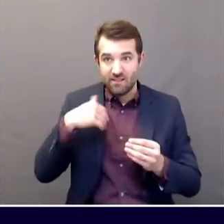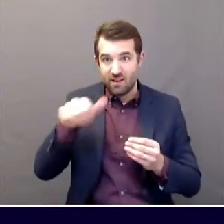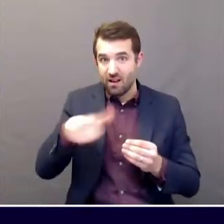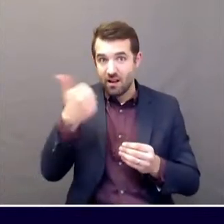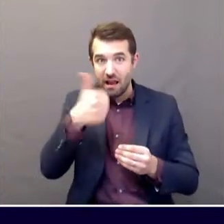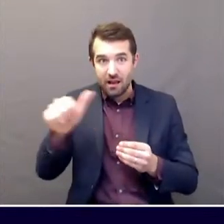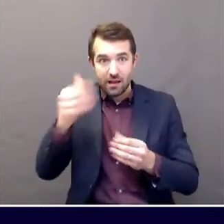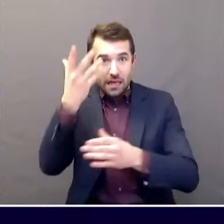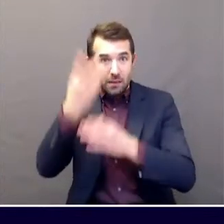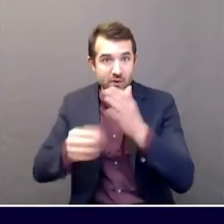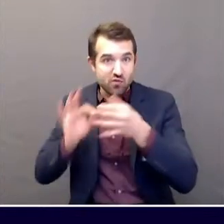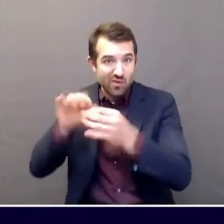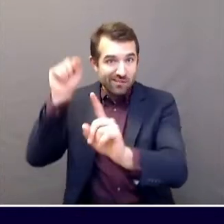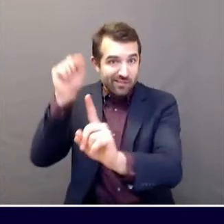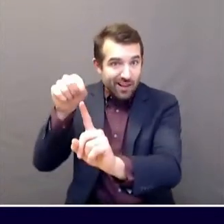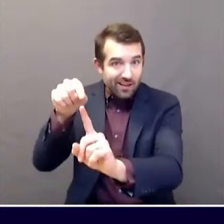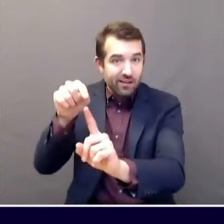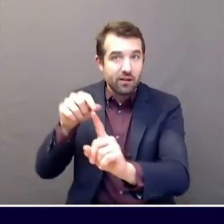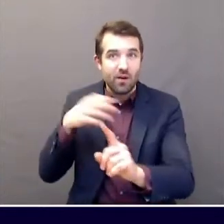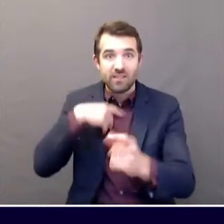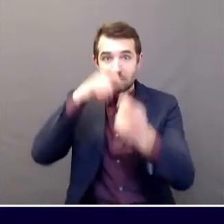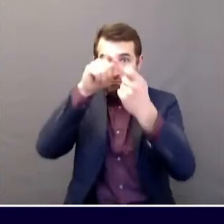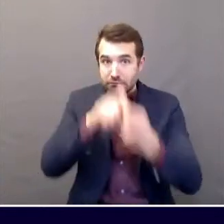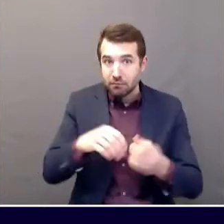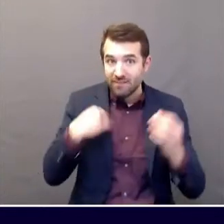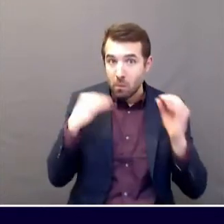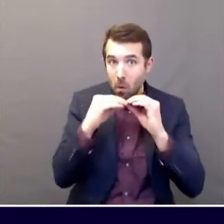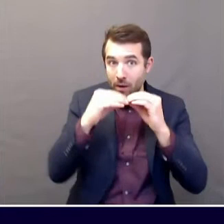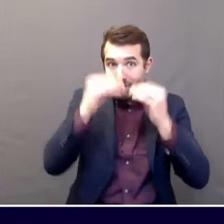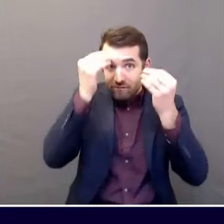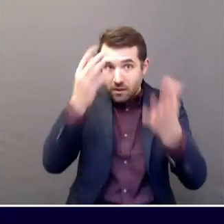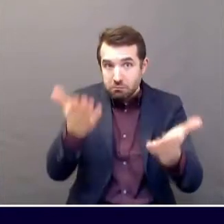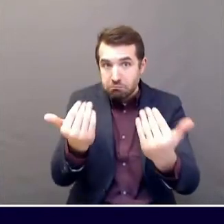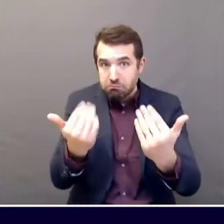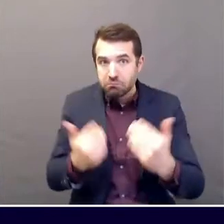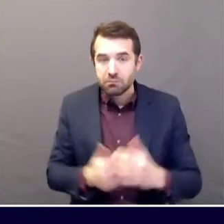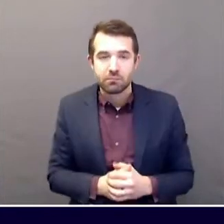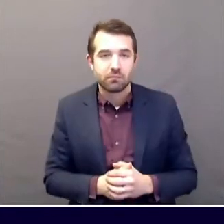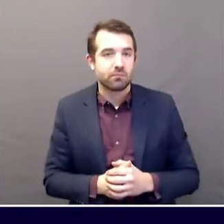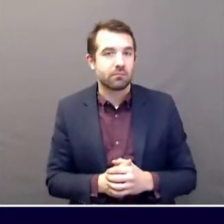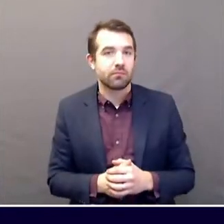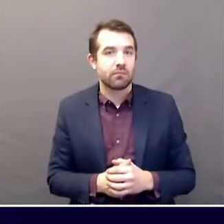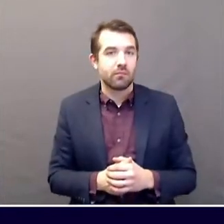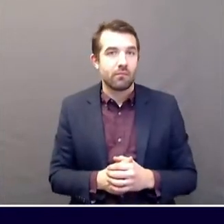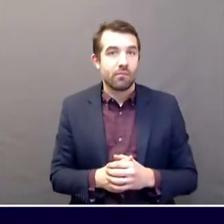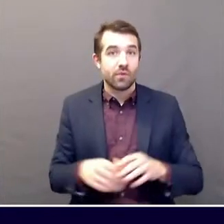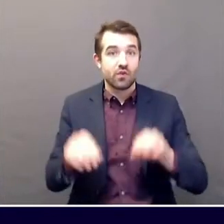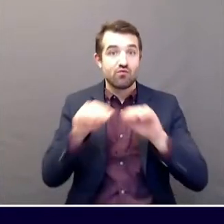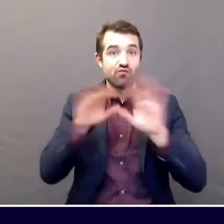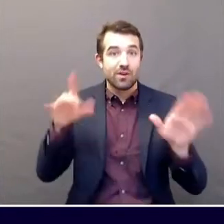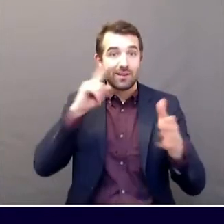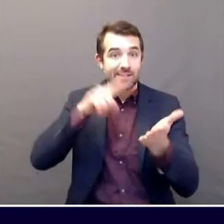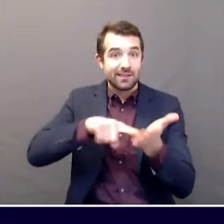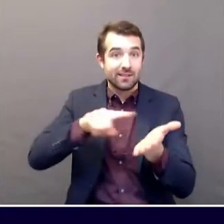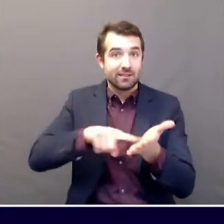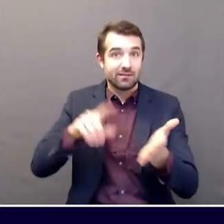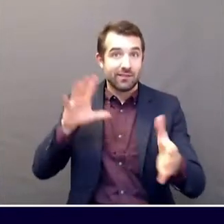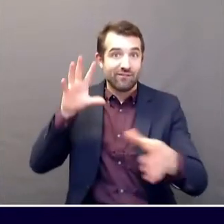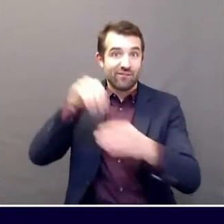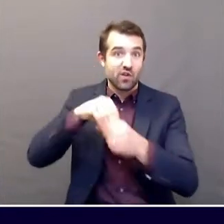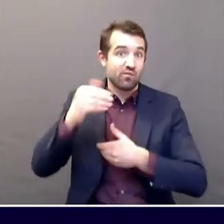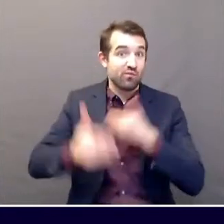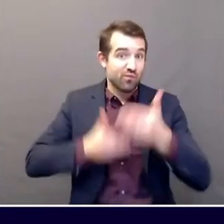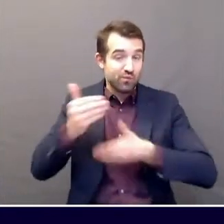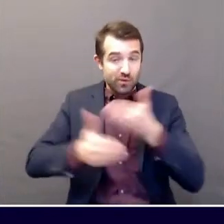that's one of the things that our outbreak investigator, as they work on any type of outbreak, no matter if it's at a house of worship